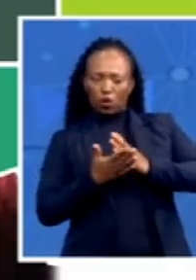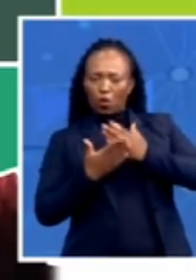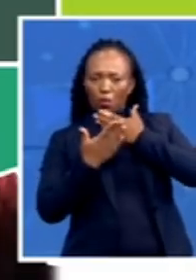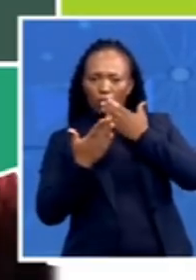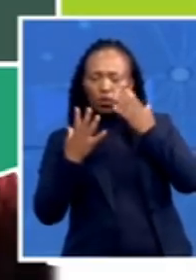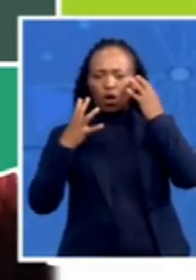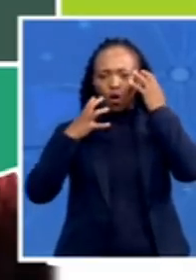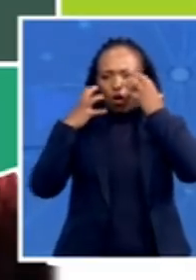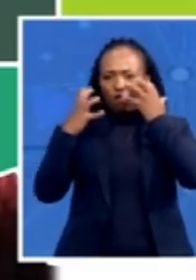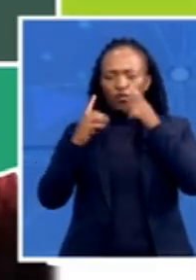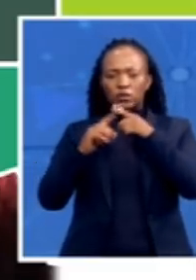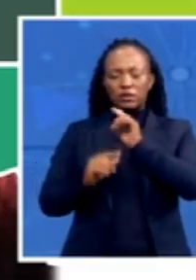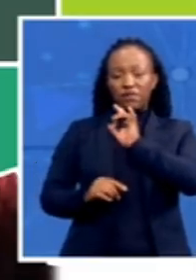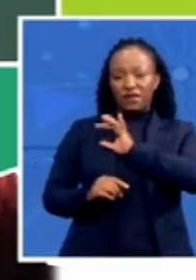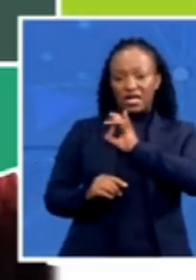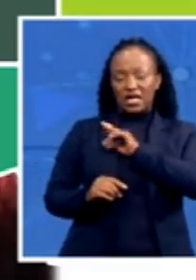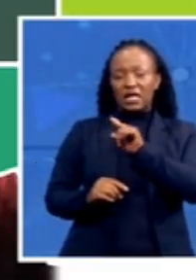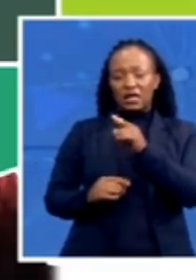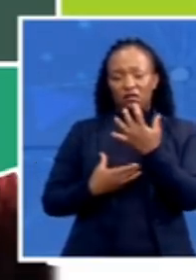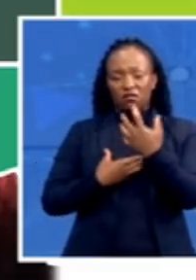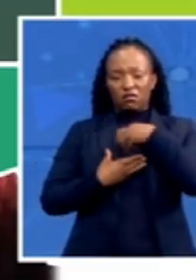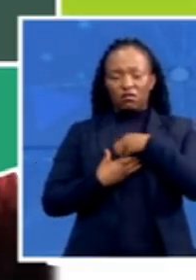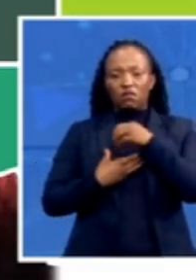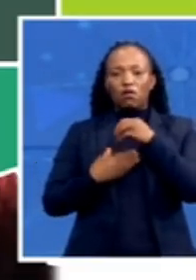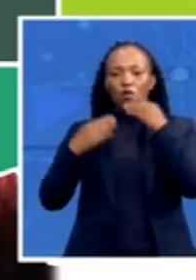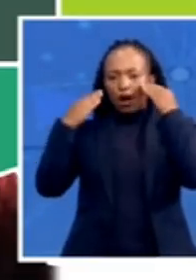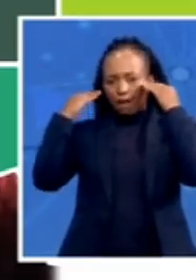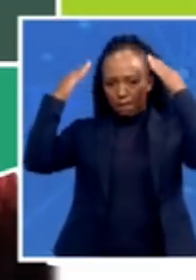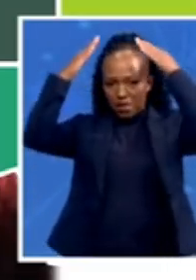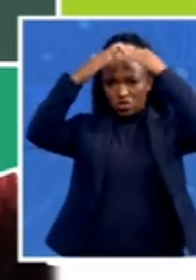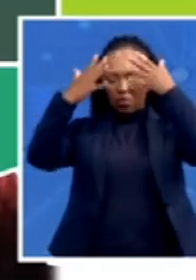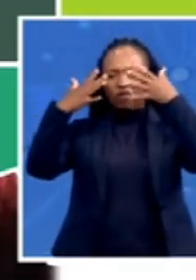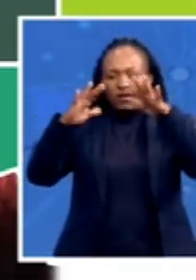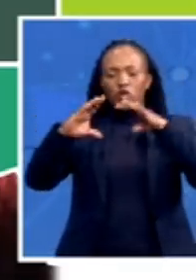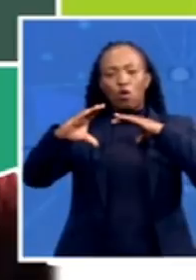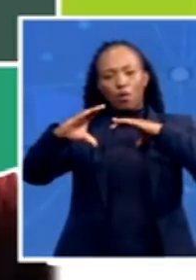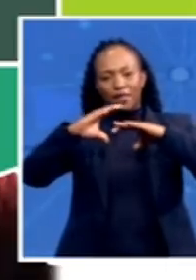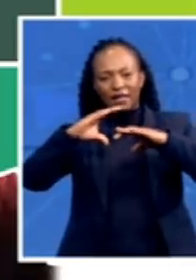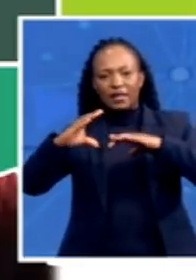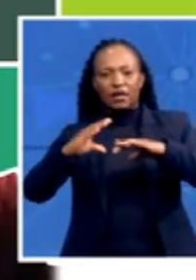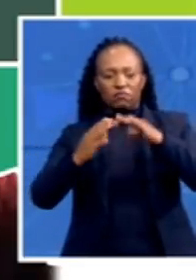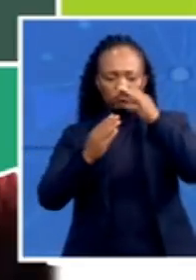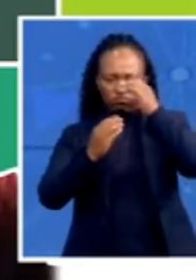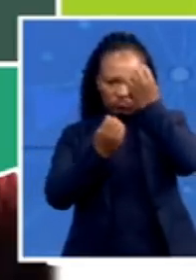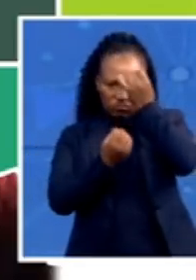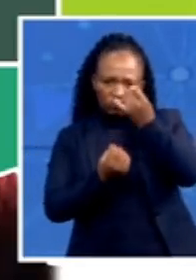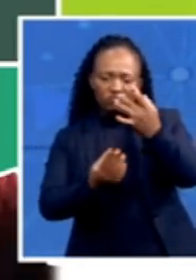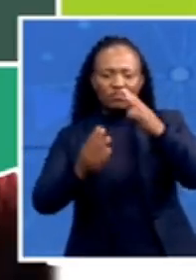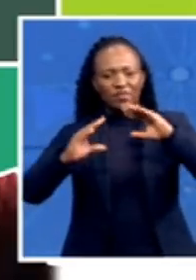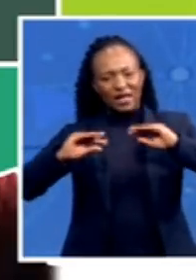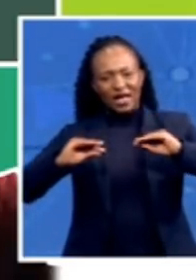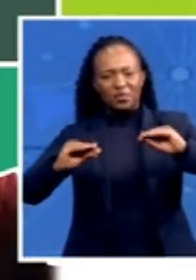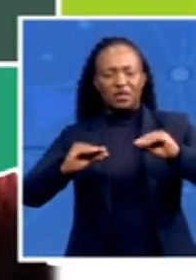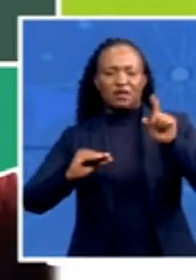need to communicate, we need to educate. Flora also spoke to that. We need to make sure that people actually get the